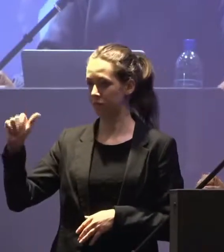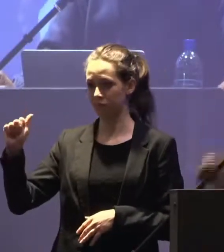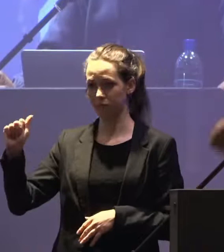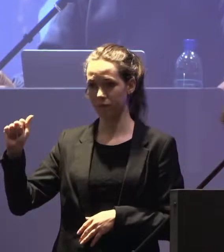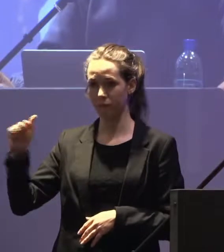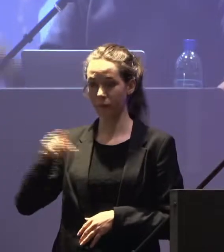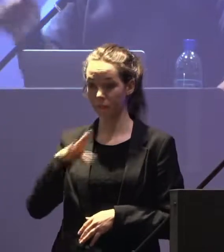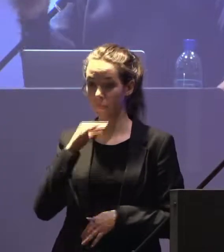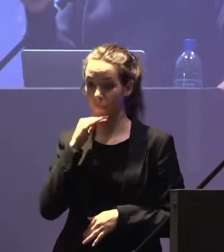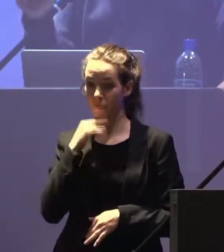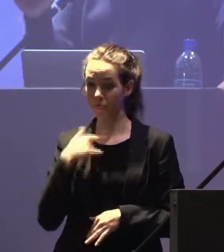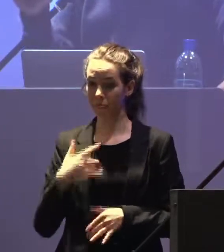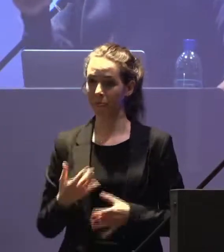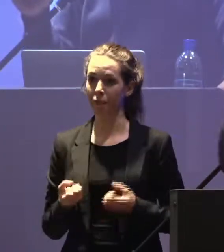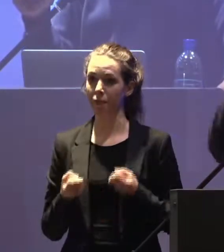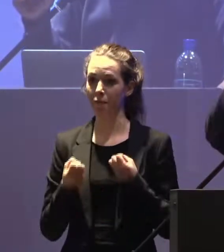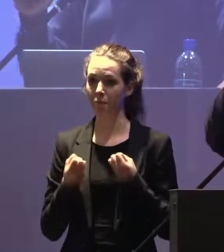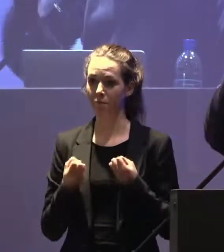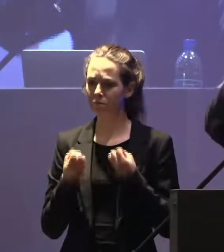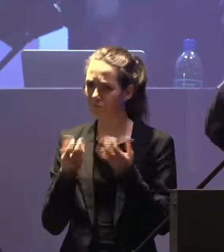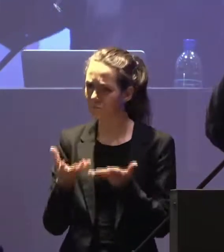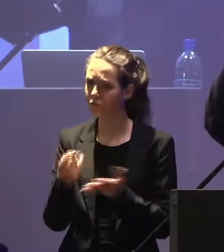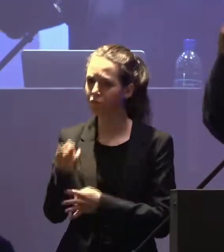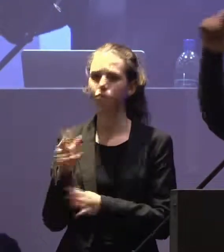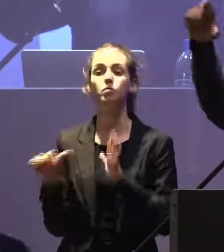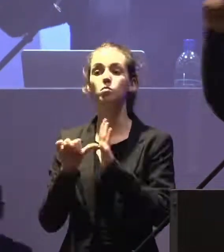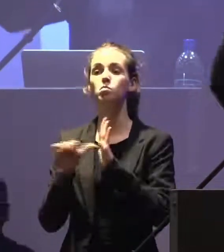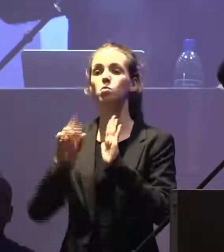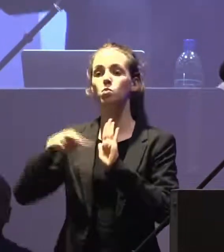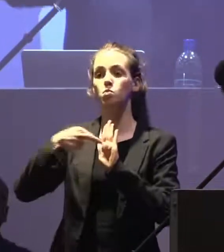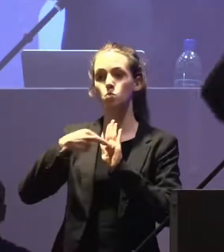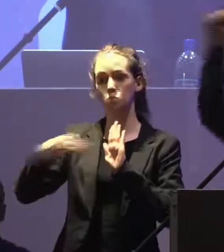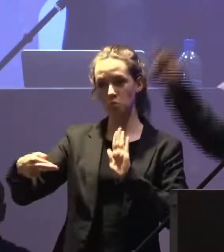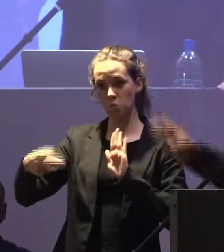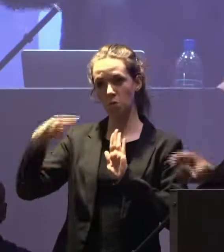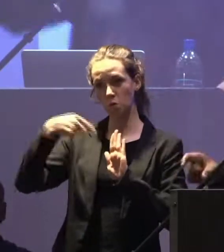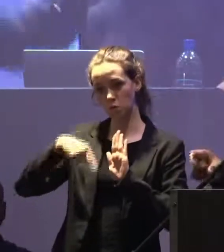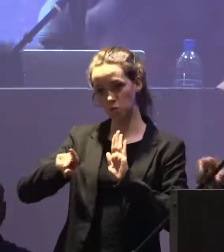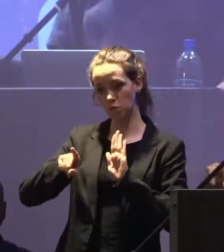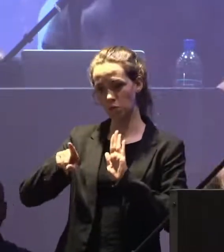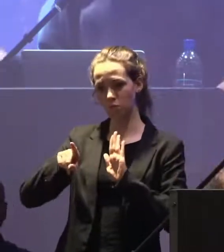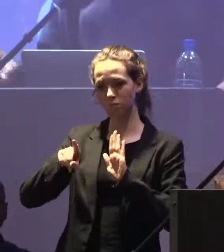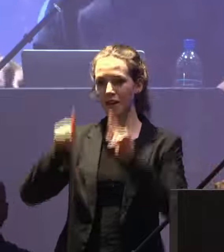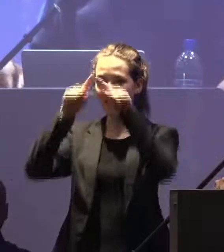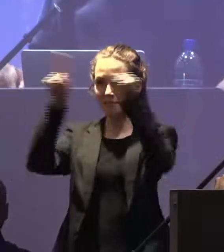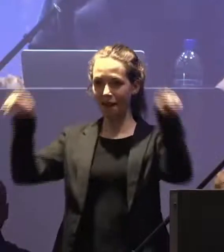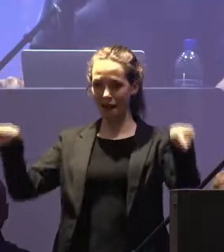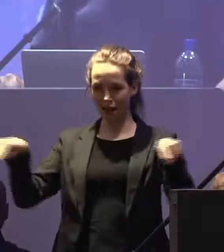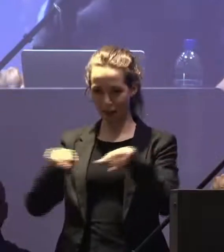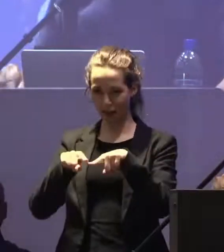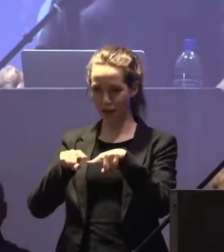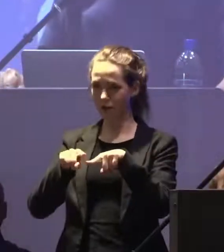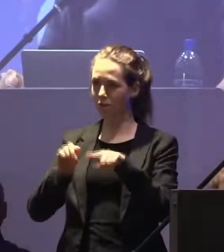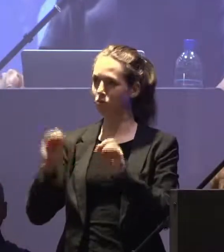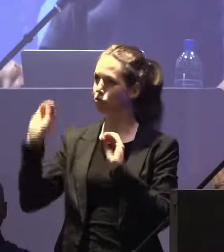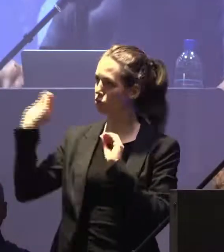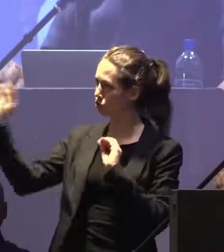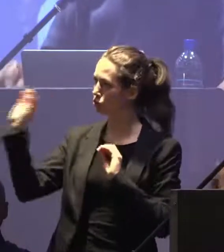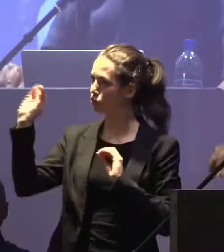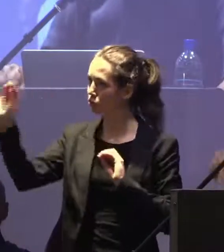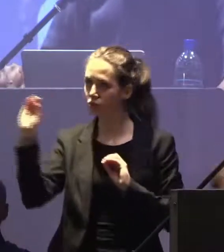not only plays the important role in terms of putting the signage, but even in terms